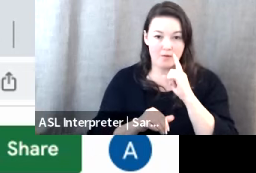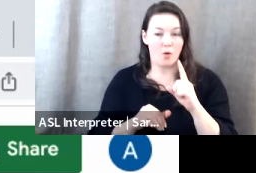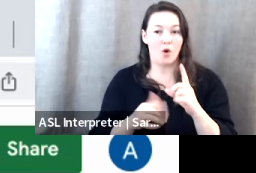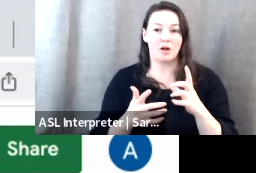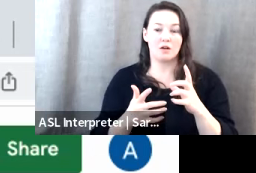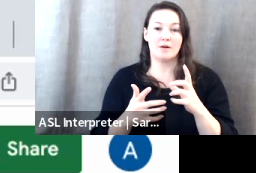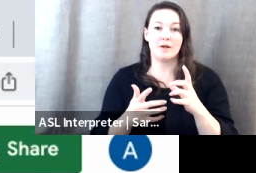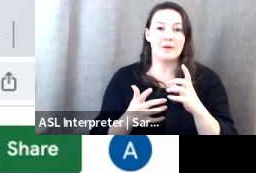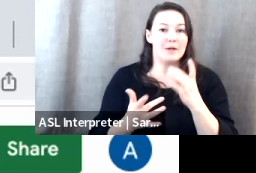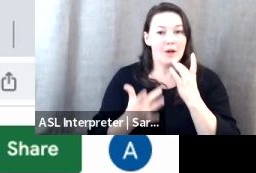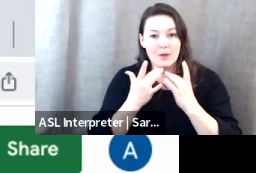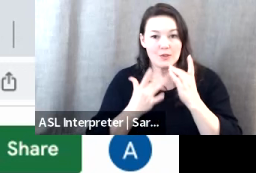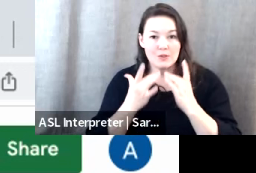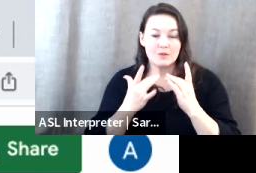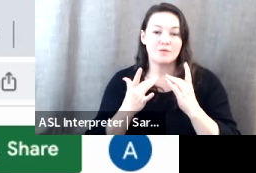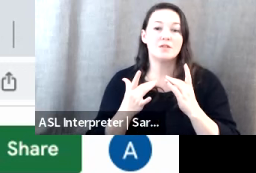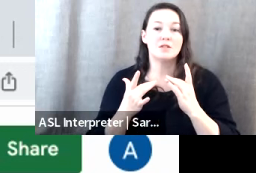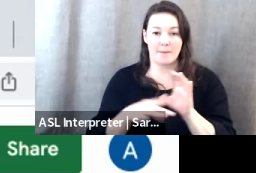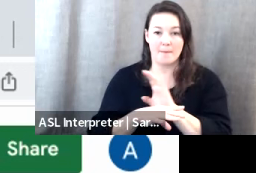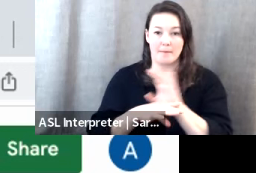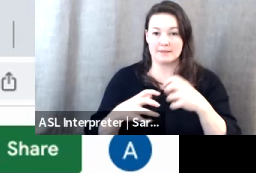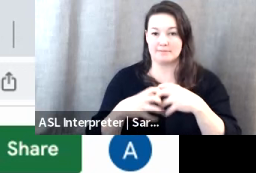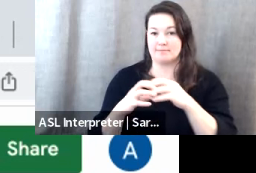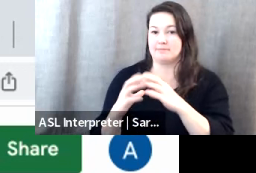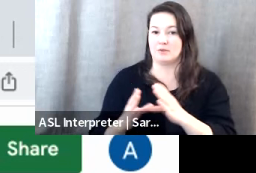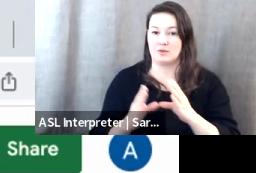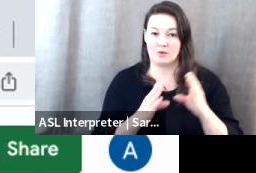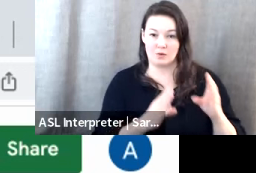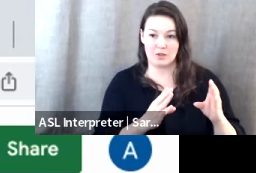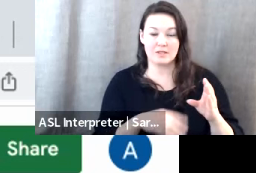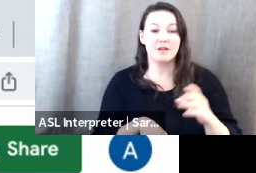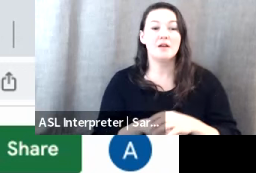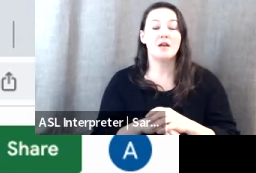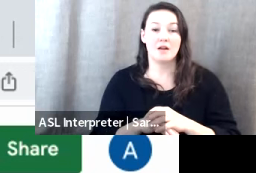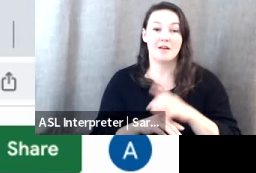during the pandemic. So that's why I mention it. I'll pause.